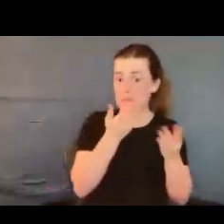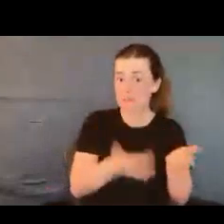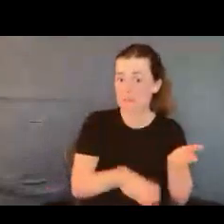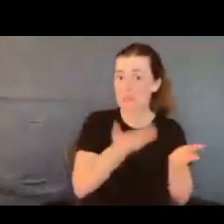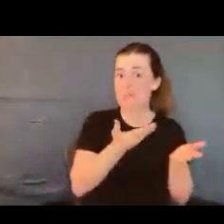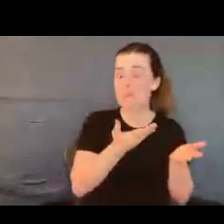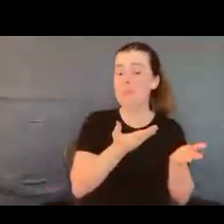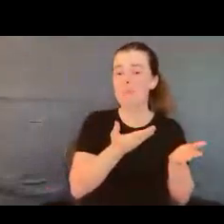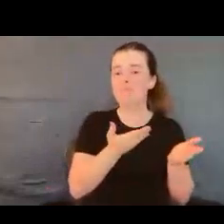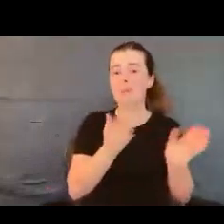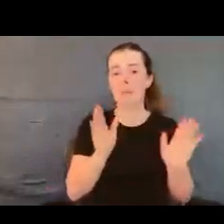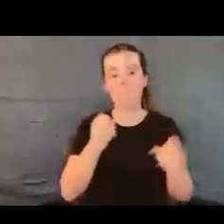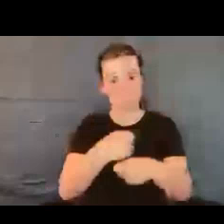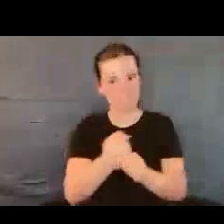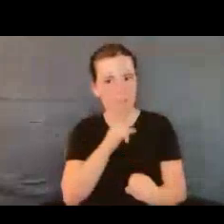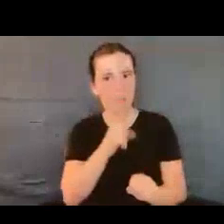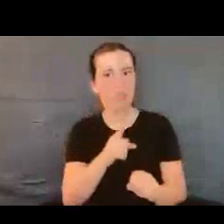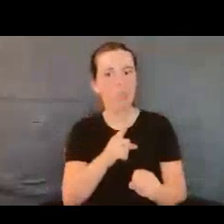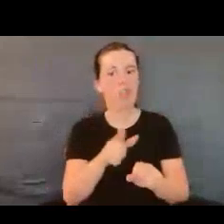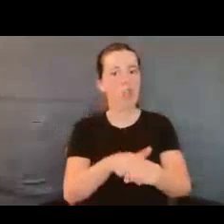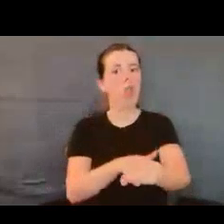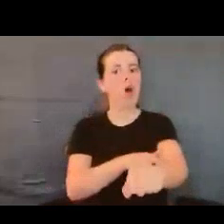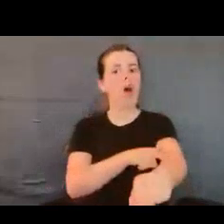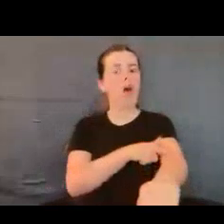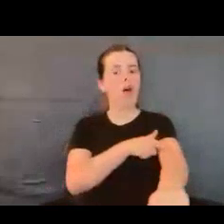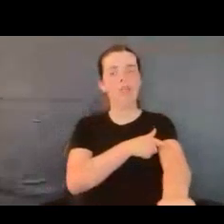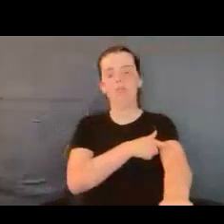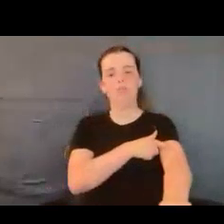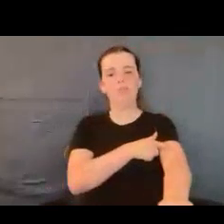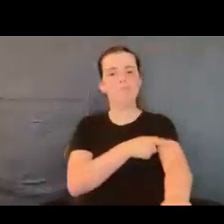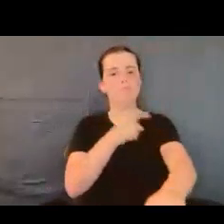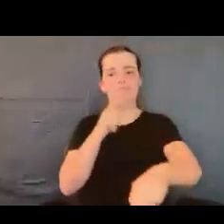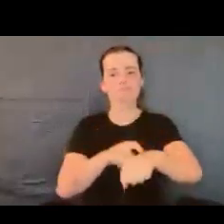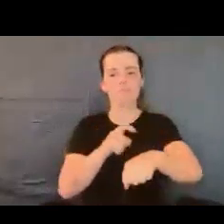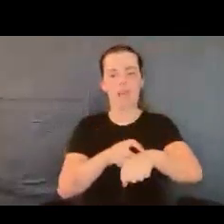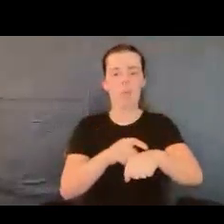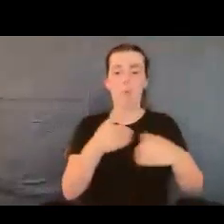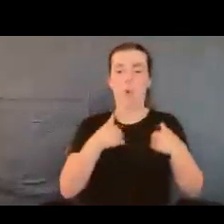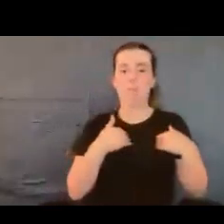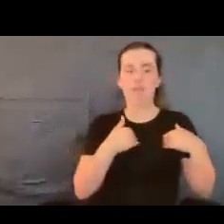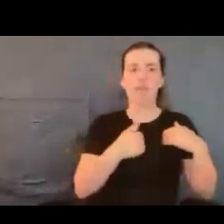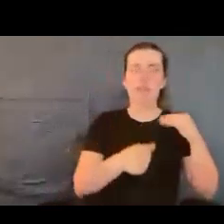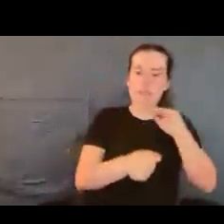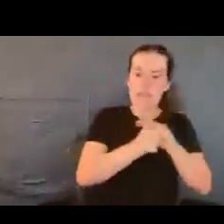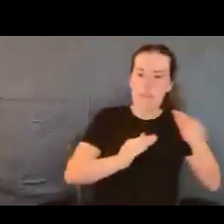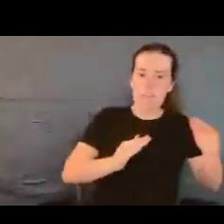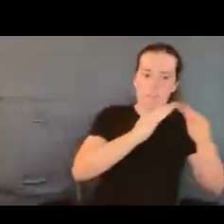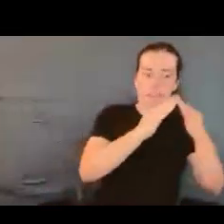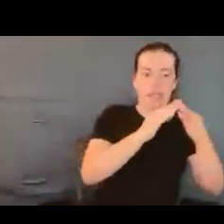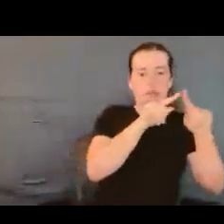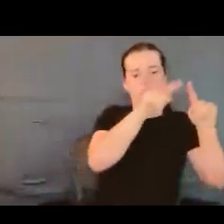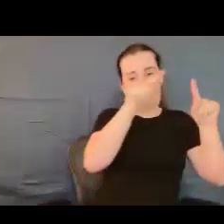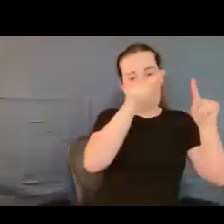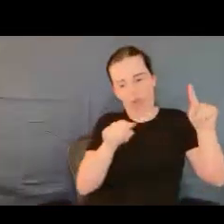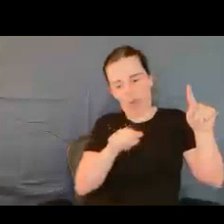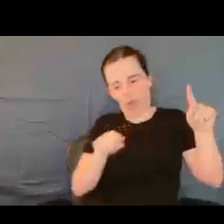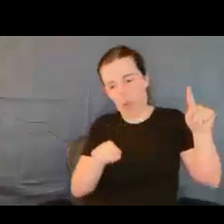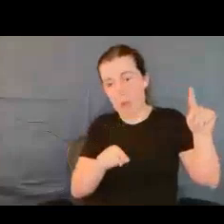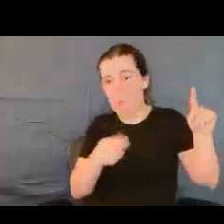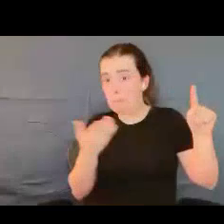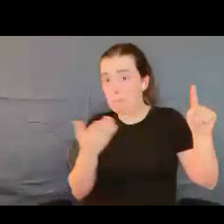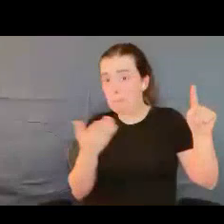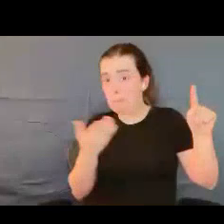like it's a pretty long way to get to a actual full aid station. You go from Hidden Peak, you go all the way down. There's like supposedly a water aid station at the bottom